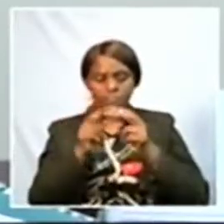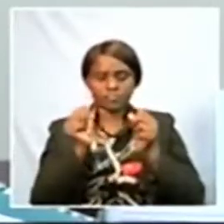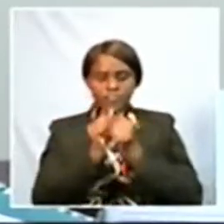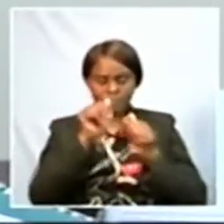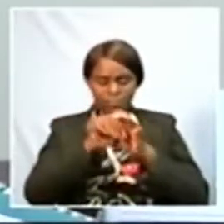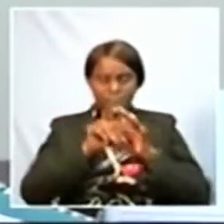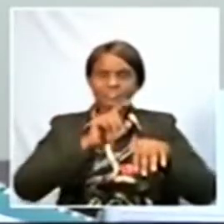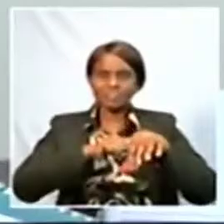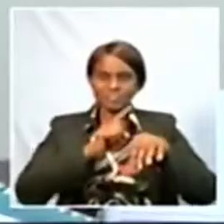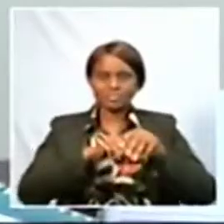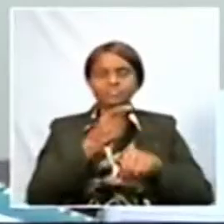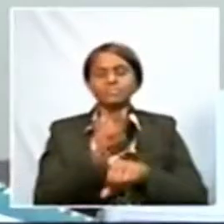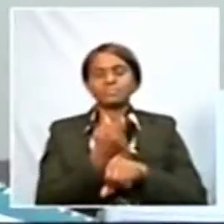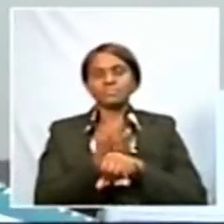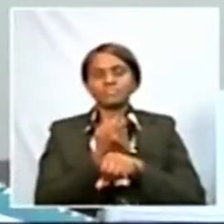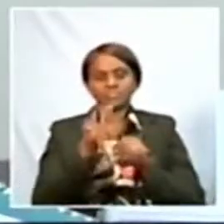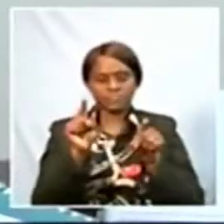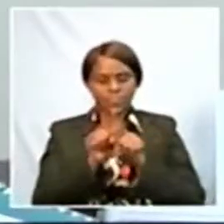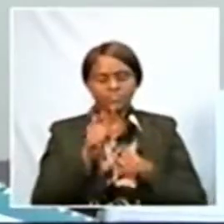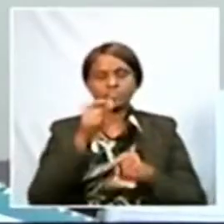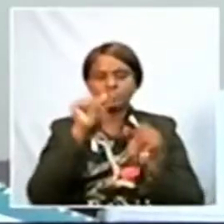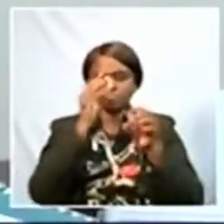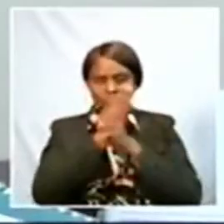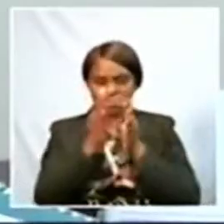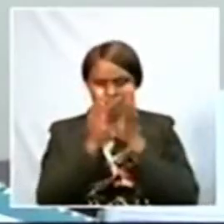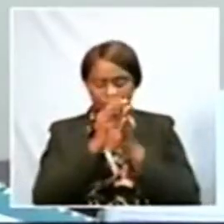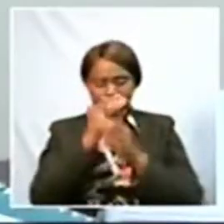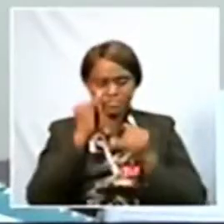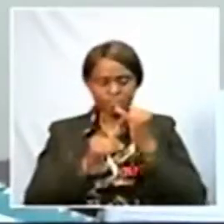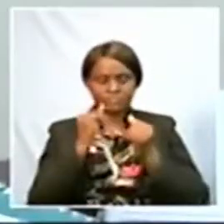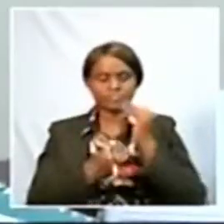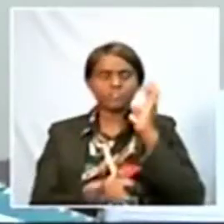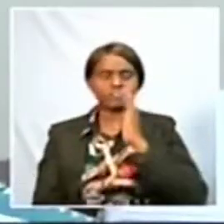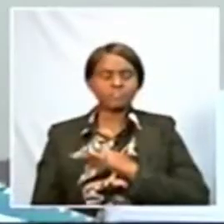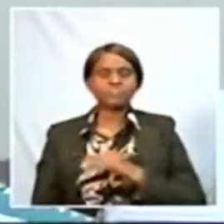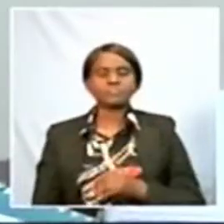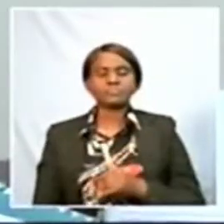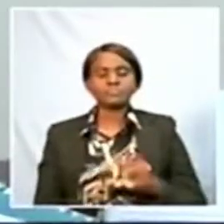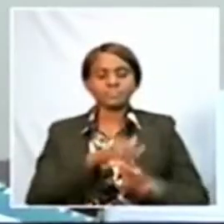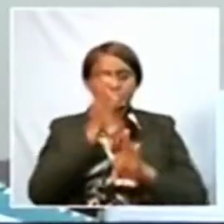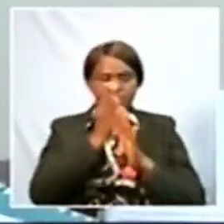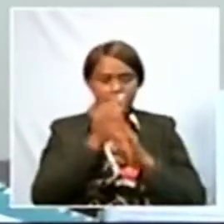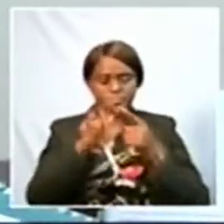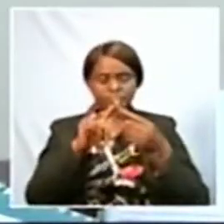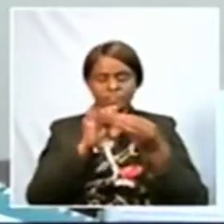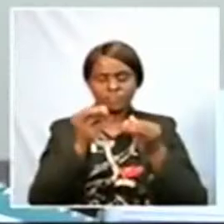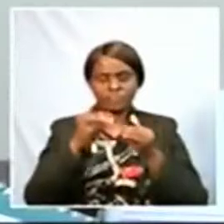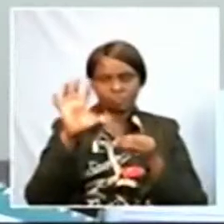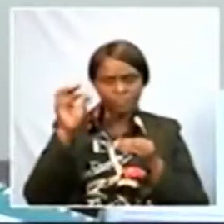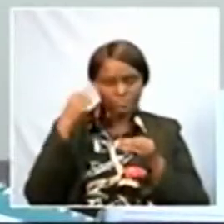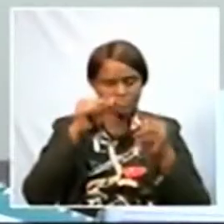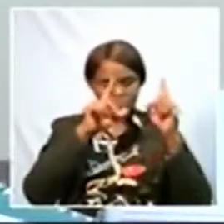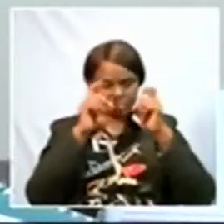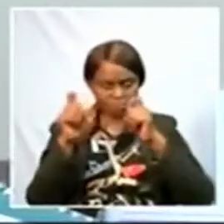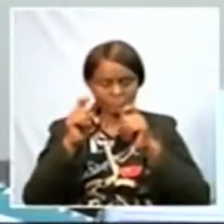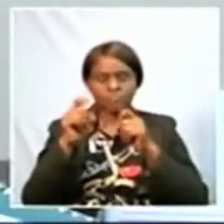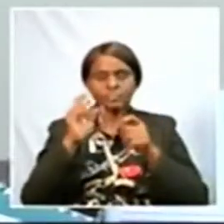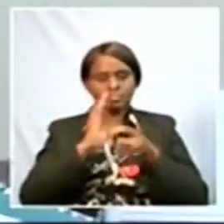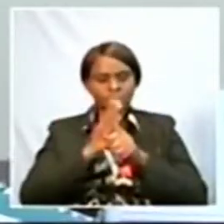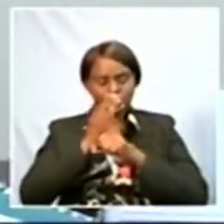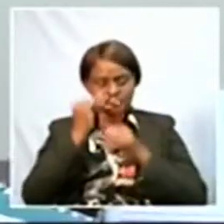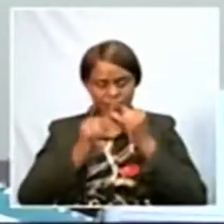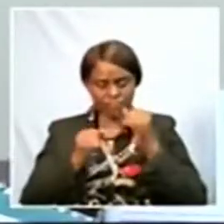defect liability period and the structure has been completed. Refer to Appendix 9 for pictures, letter to the contractor,